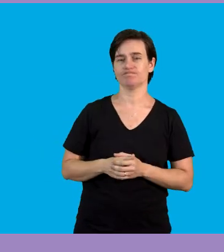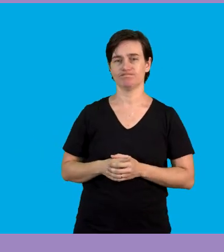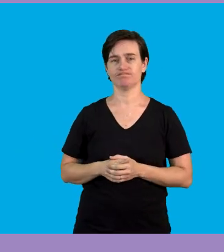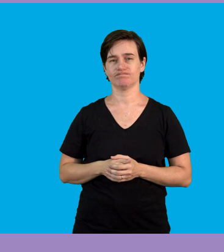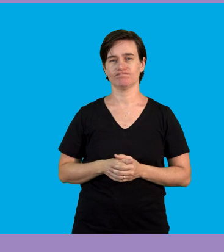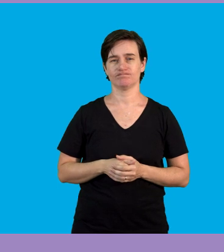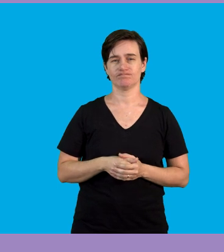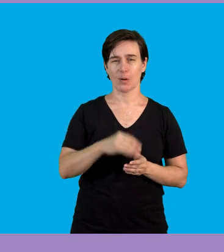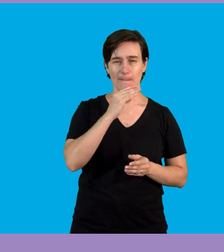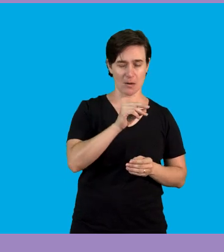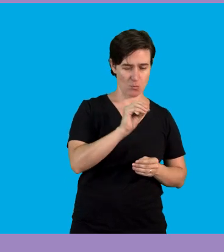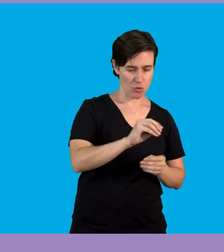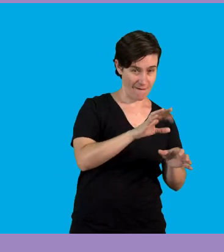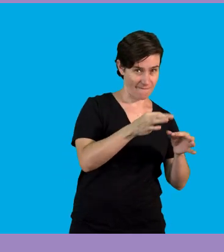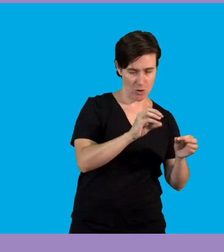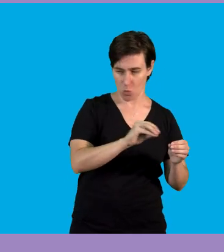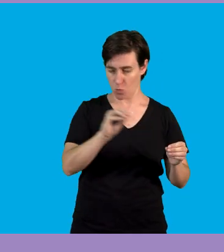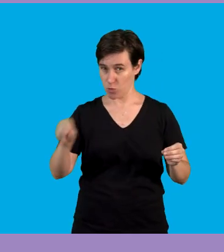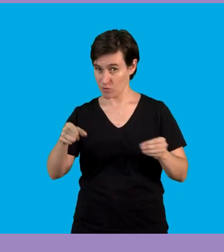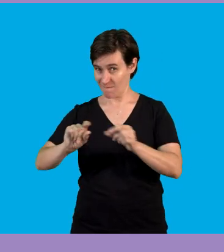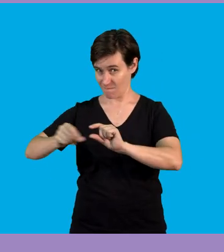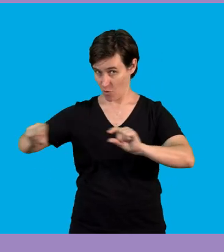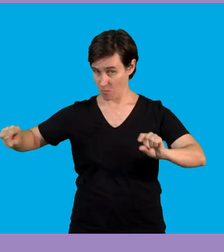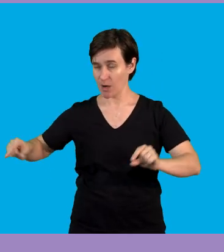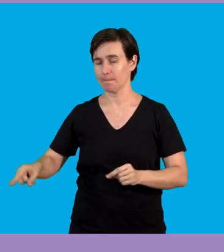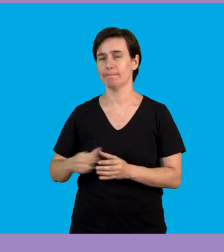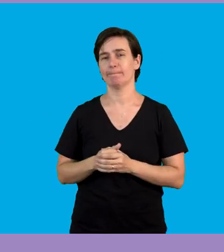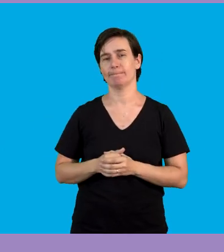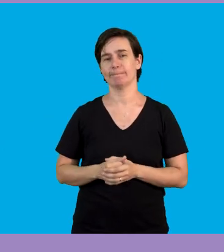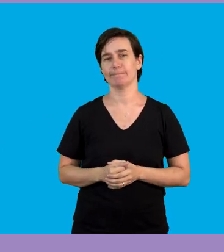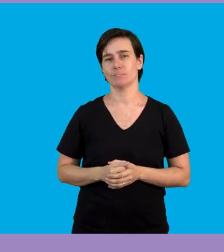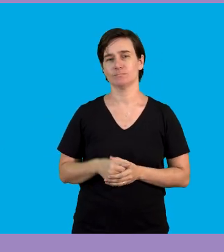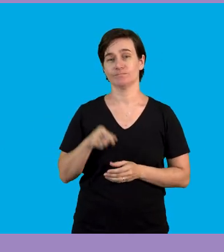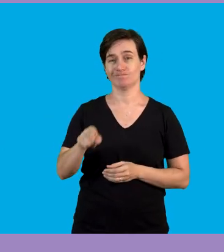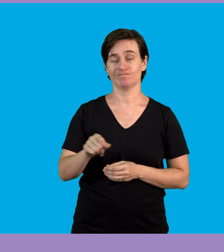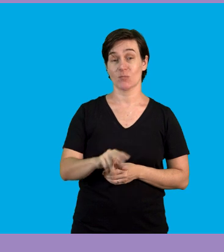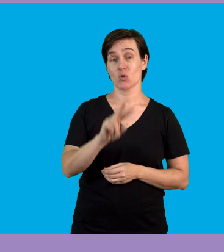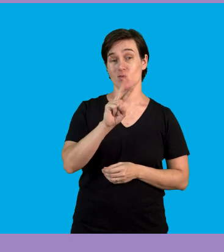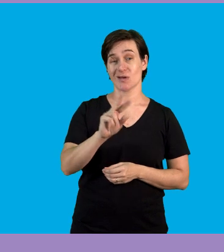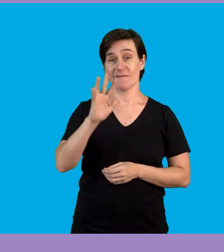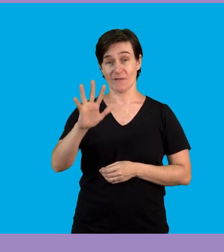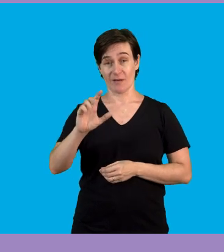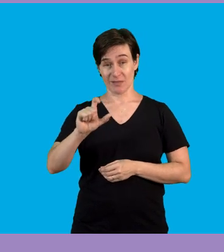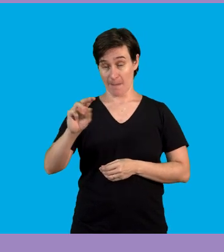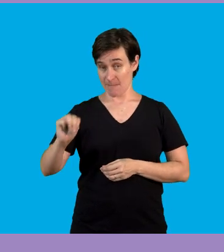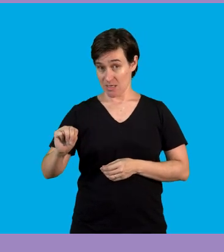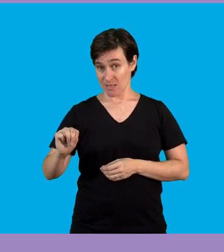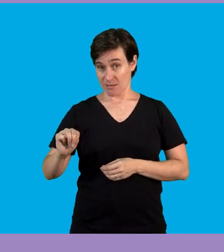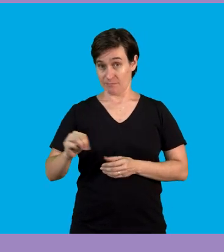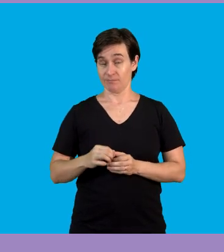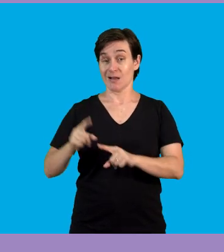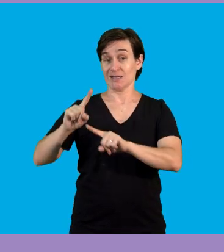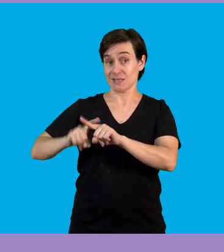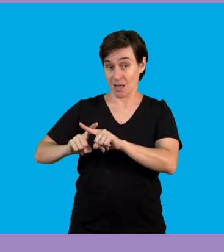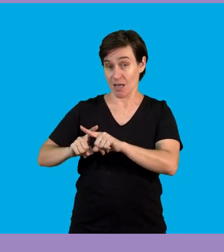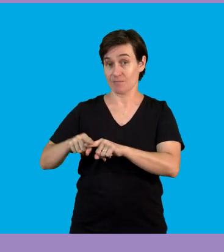So when we substitute in those values, that is going to be our 25 centimeters,